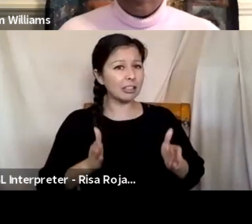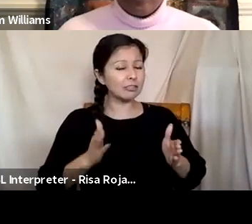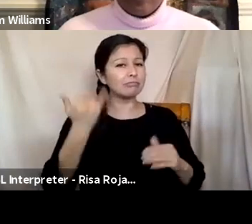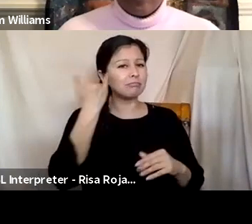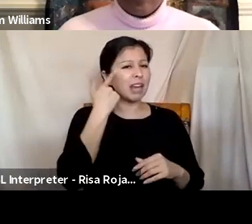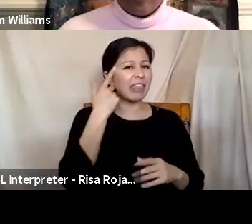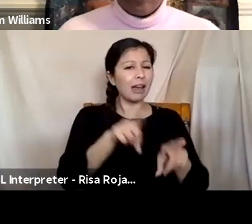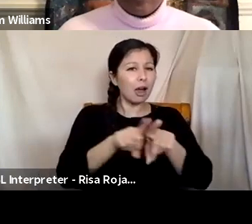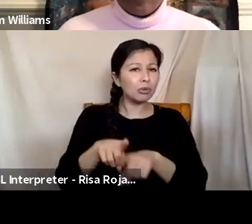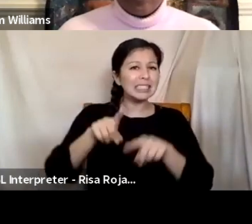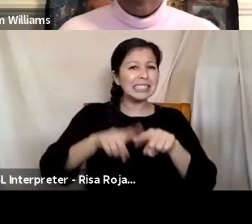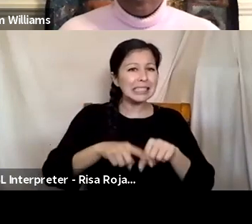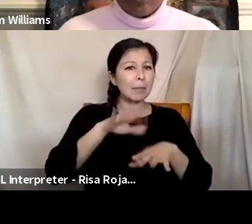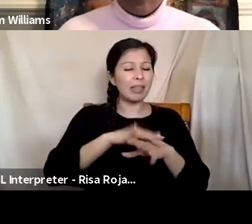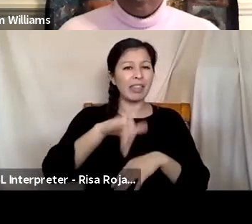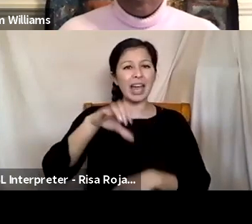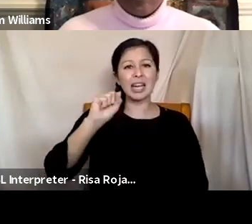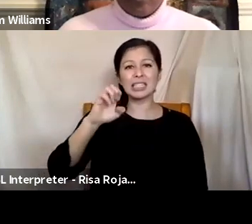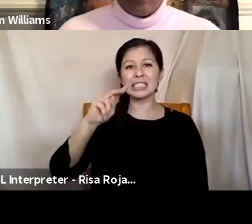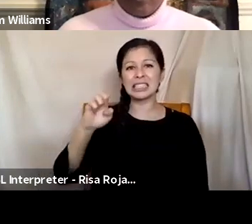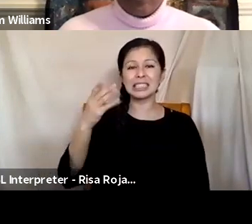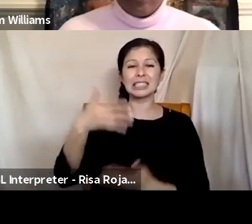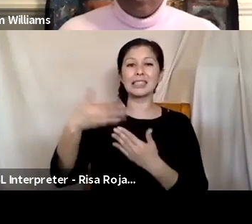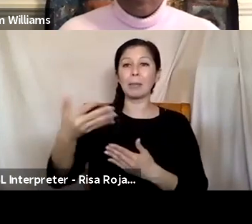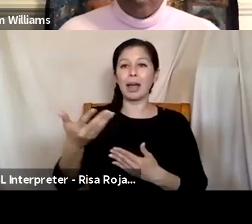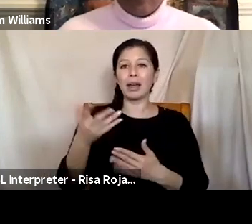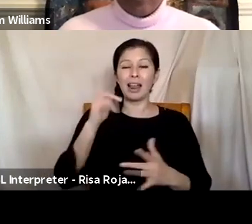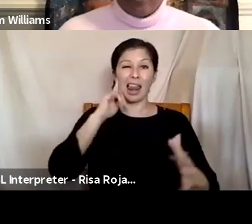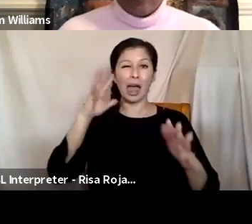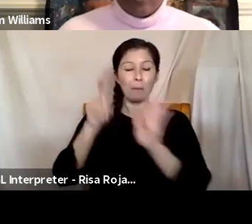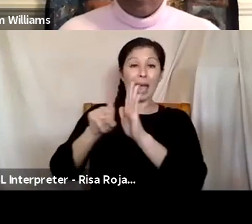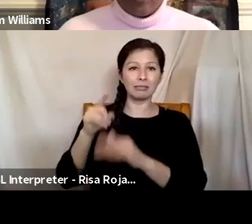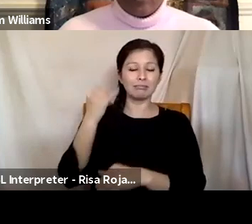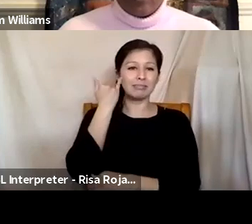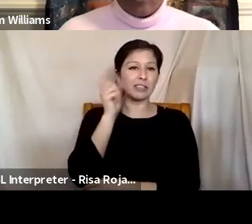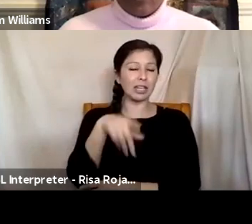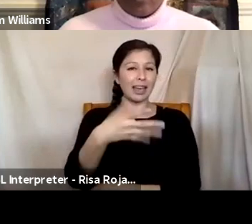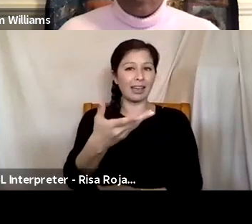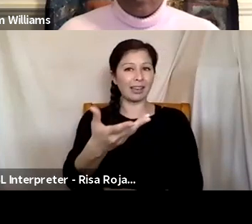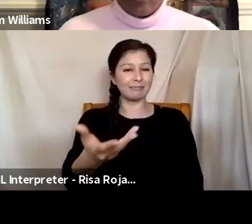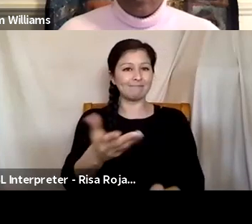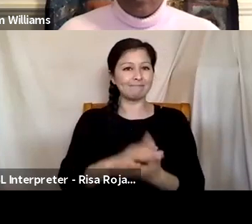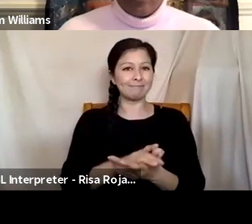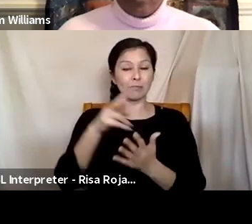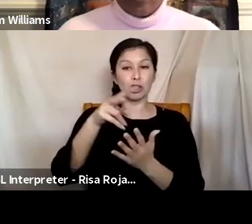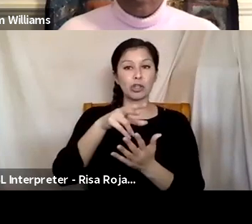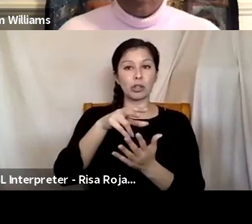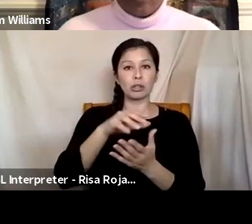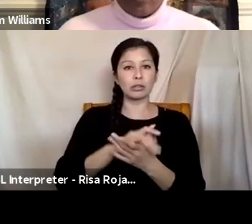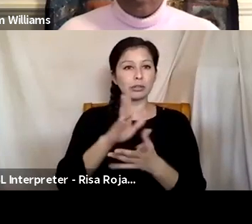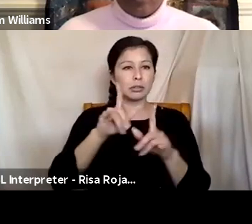think it's also dependent on the scene. Sometimes it needs a loud bang, and if you can get your reader. It really